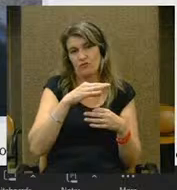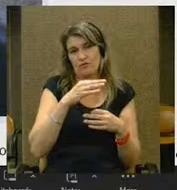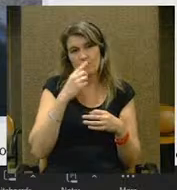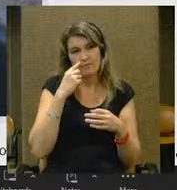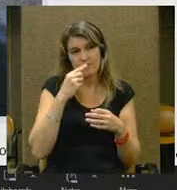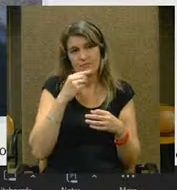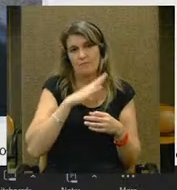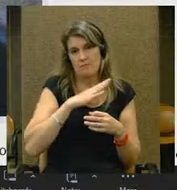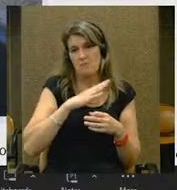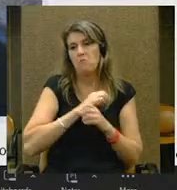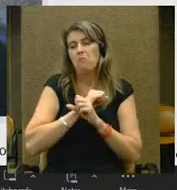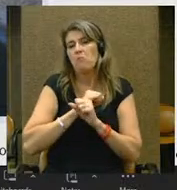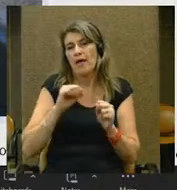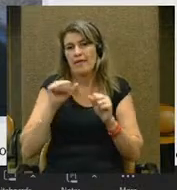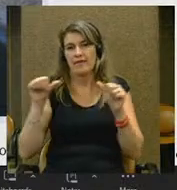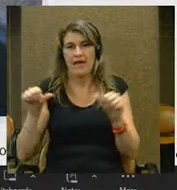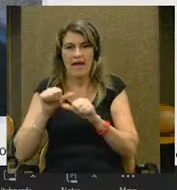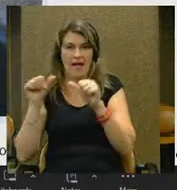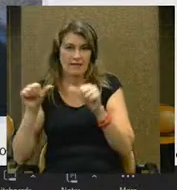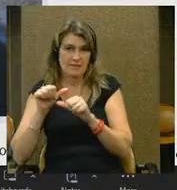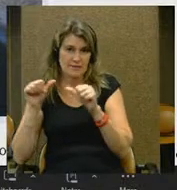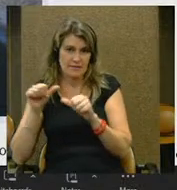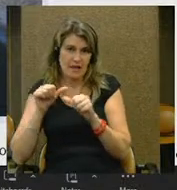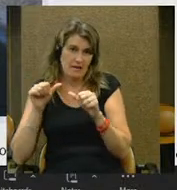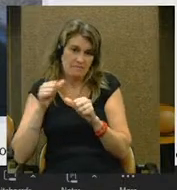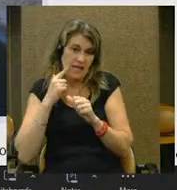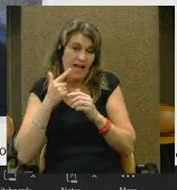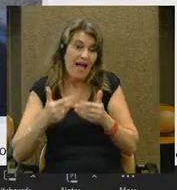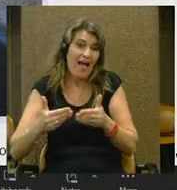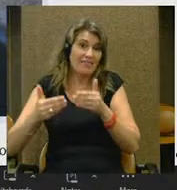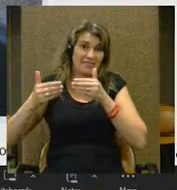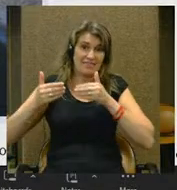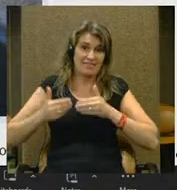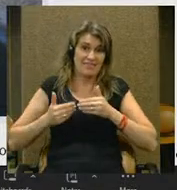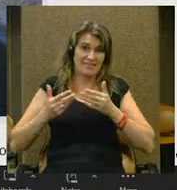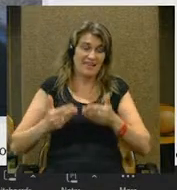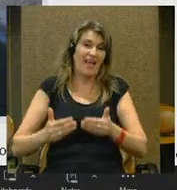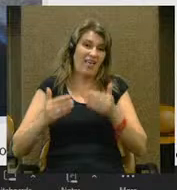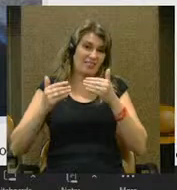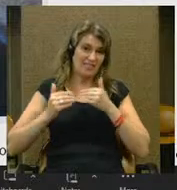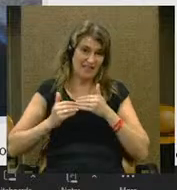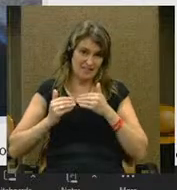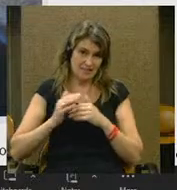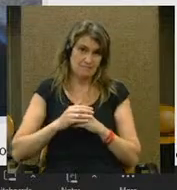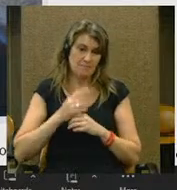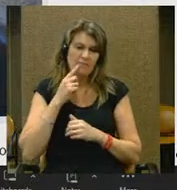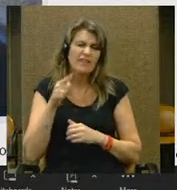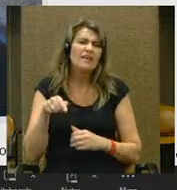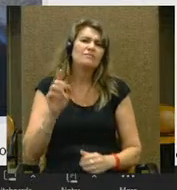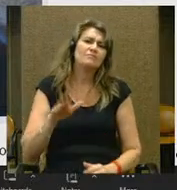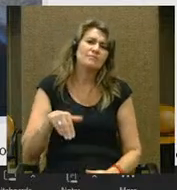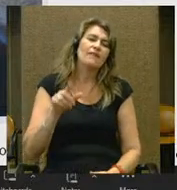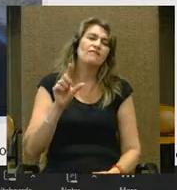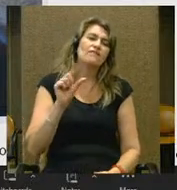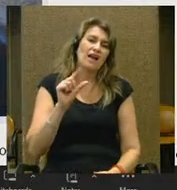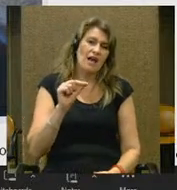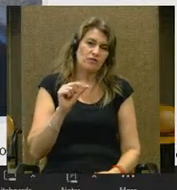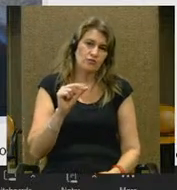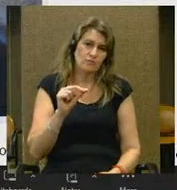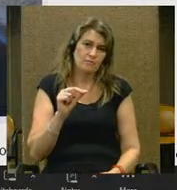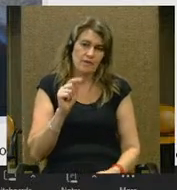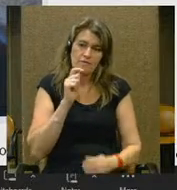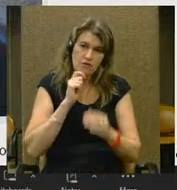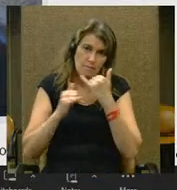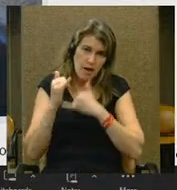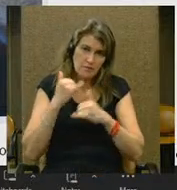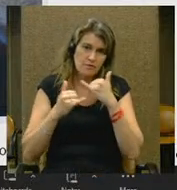public health warnings. And so this is a fairly inexpensive way of getting useful information. And as I said, I think